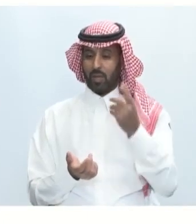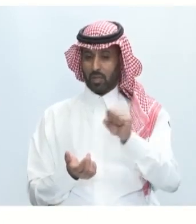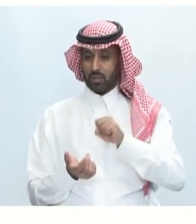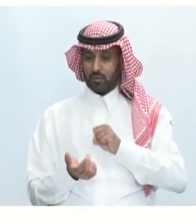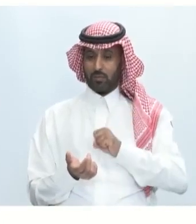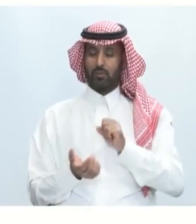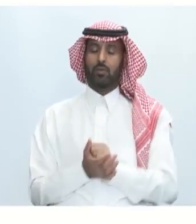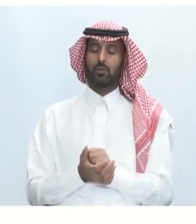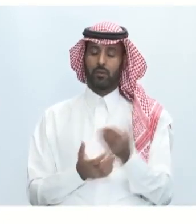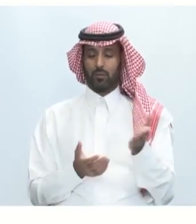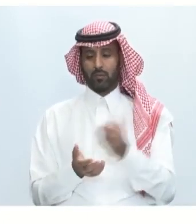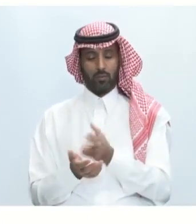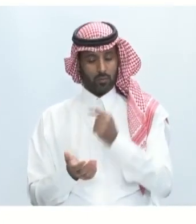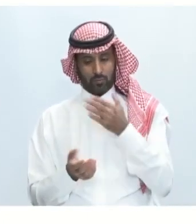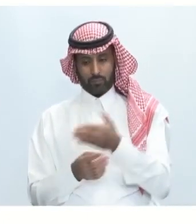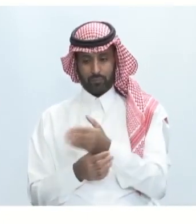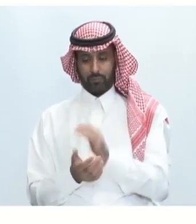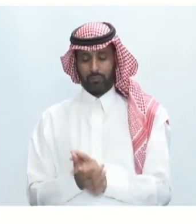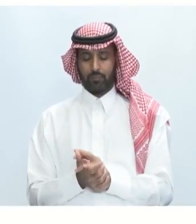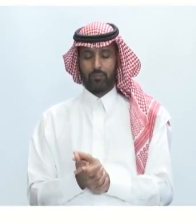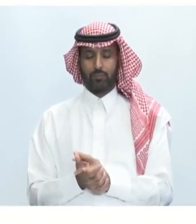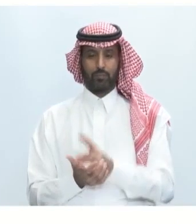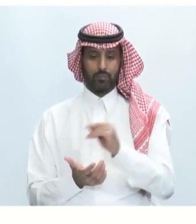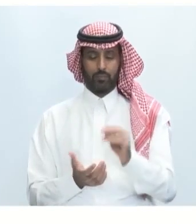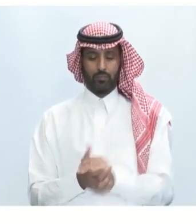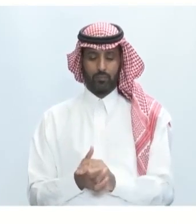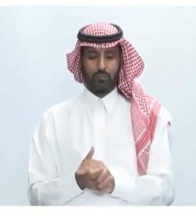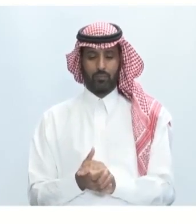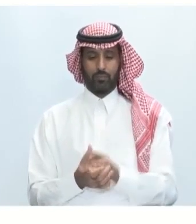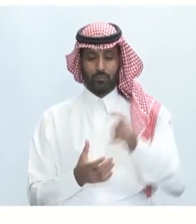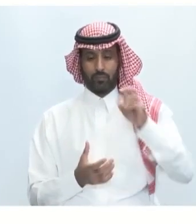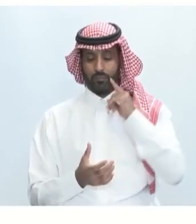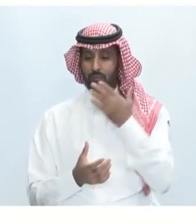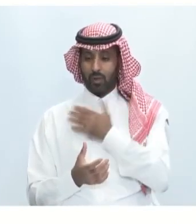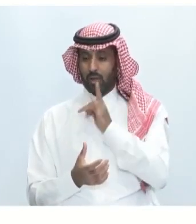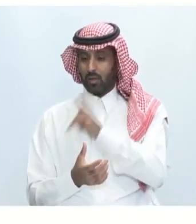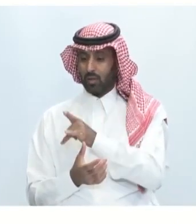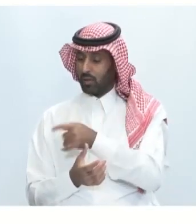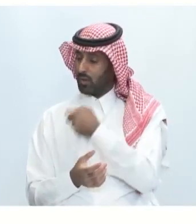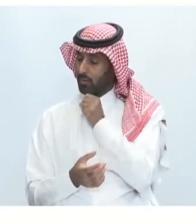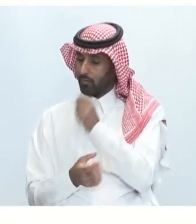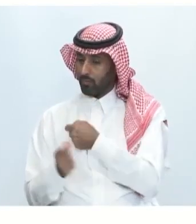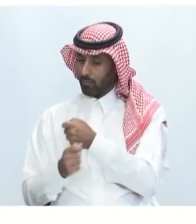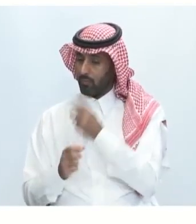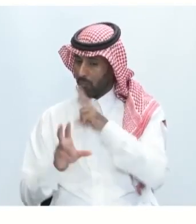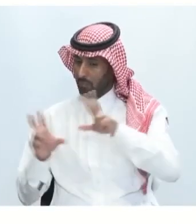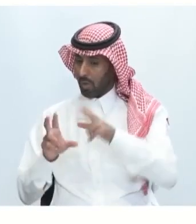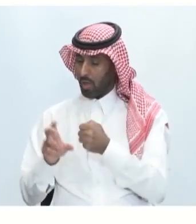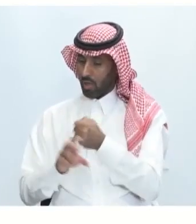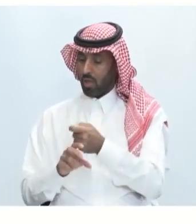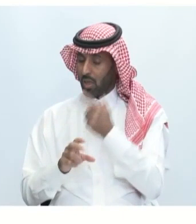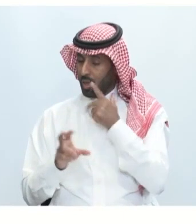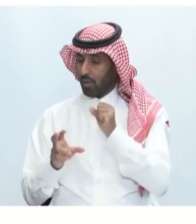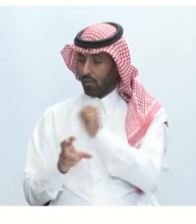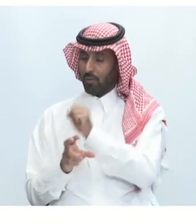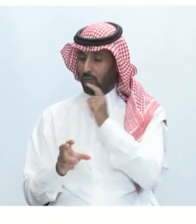indirect object comes before the direct object, same as to. His parents are buying him a new TV